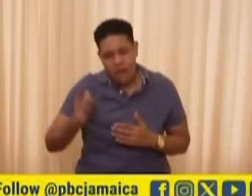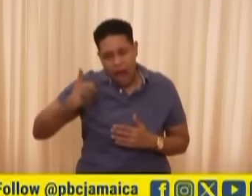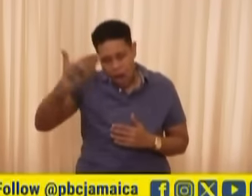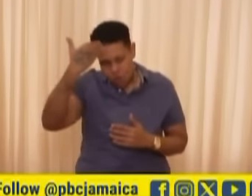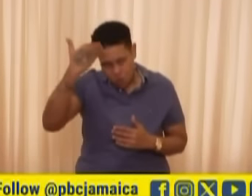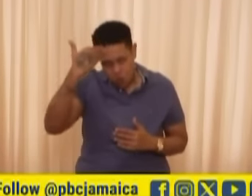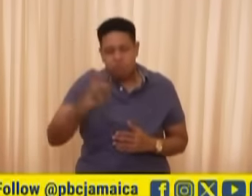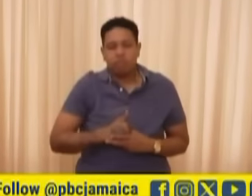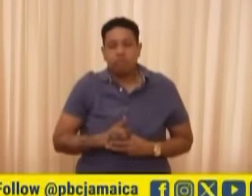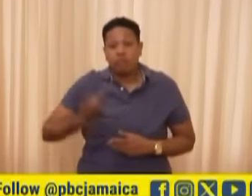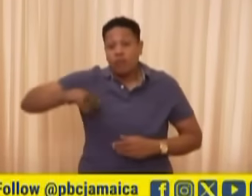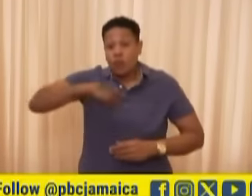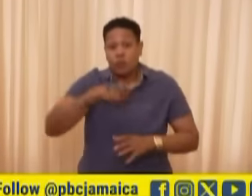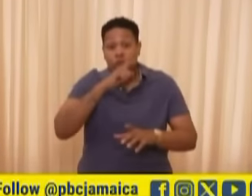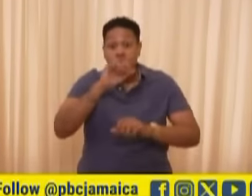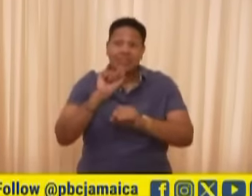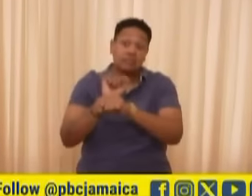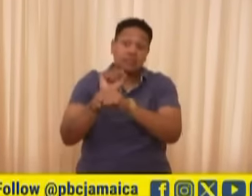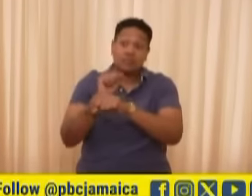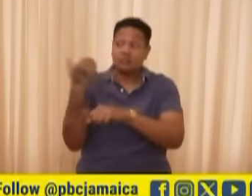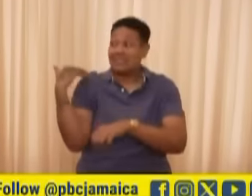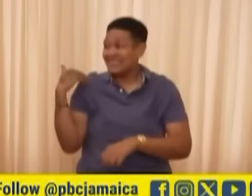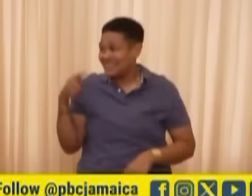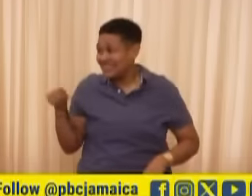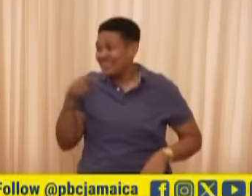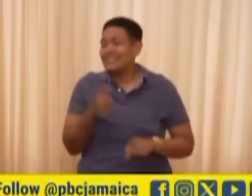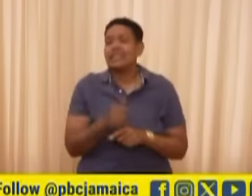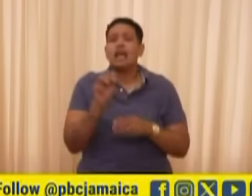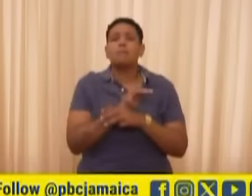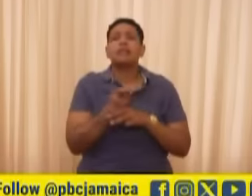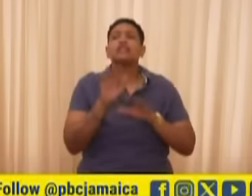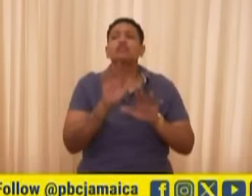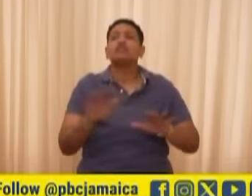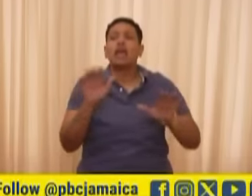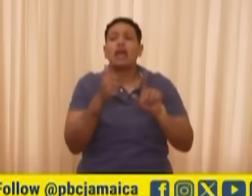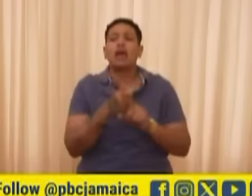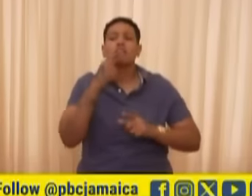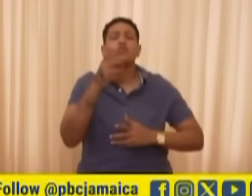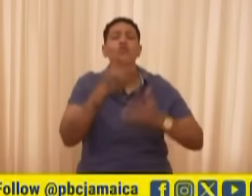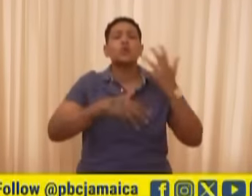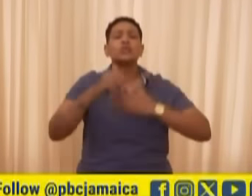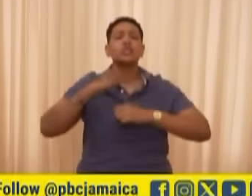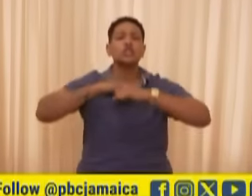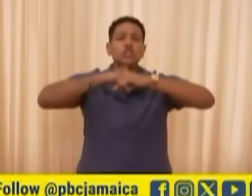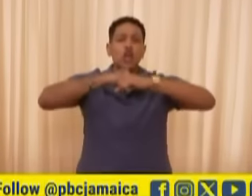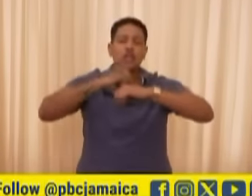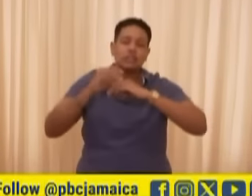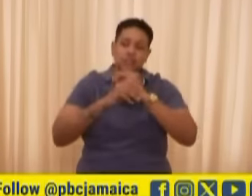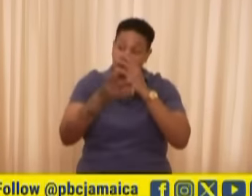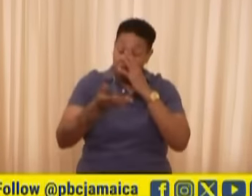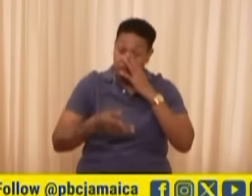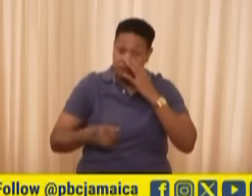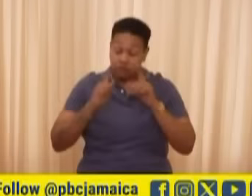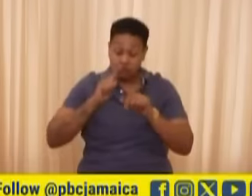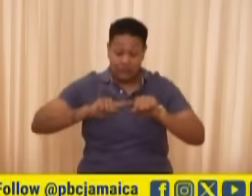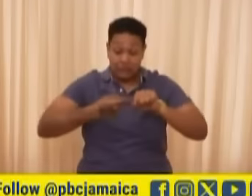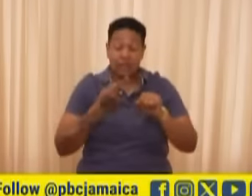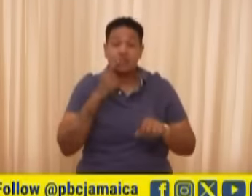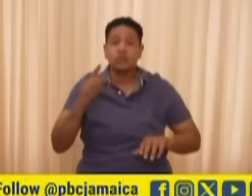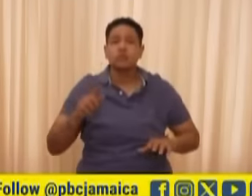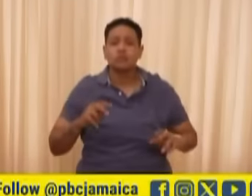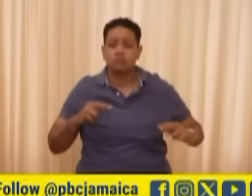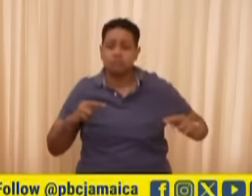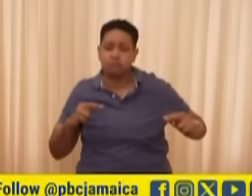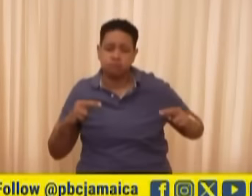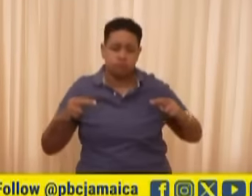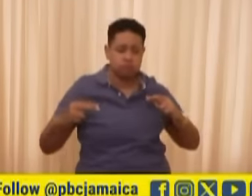And we have tasked the Ministry of Social Security to start to